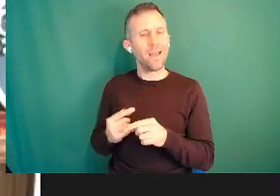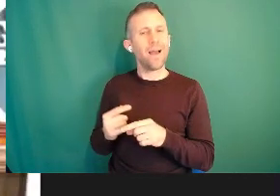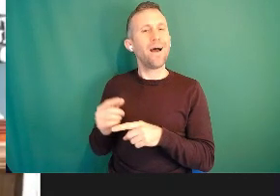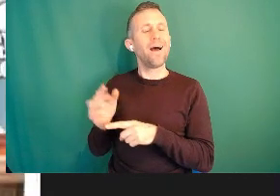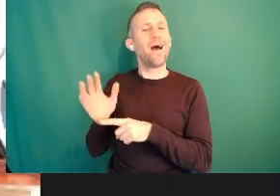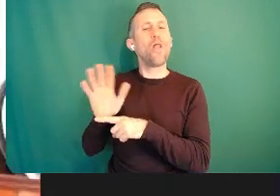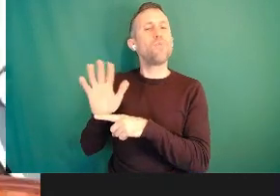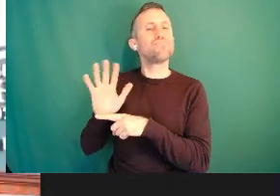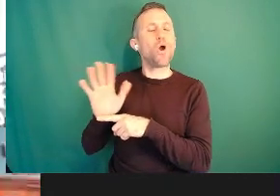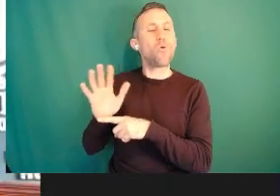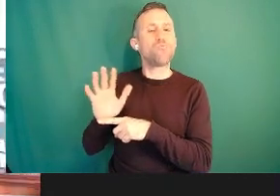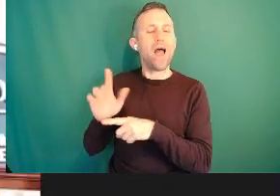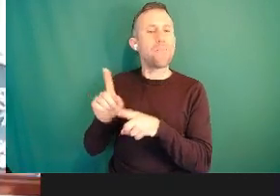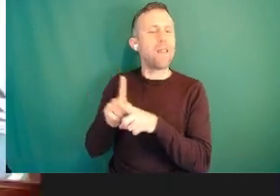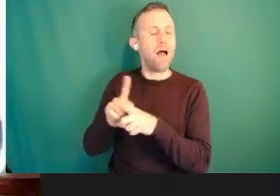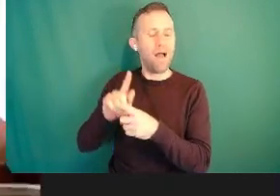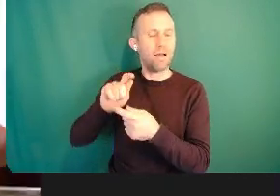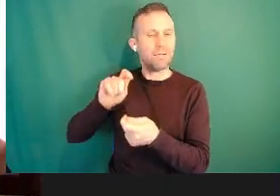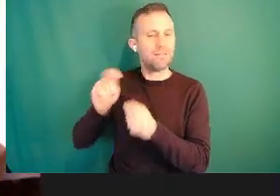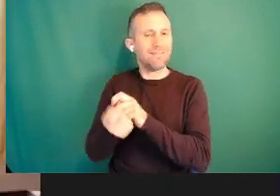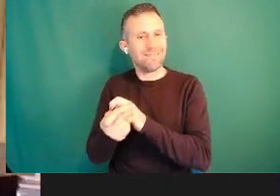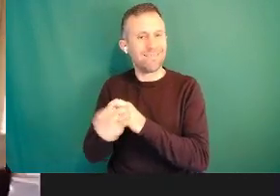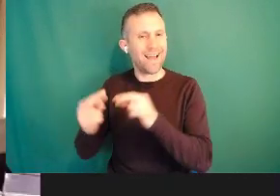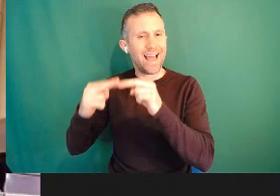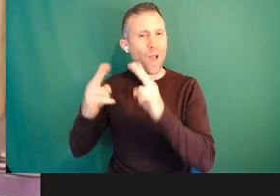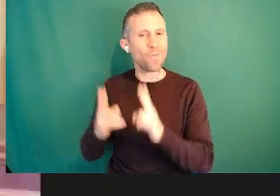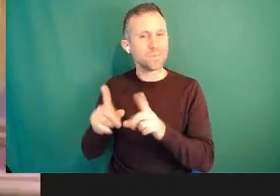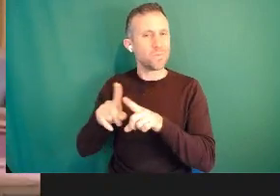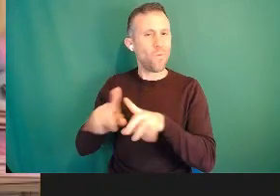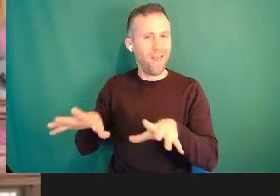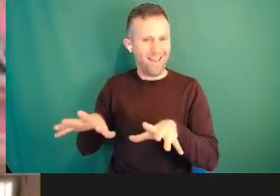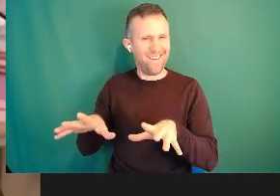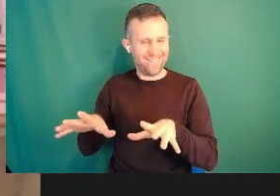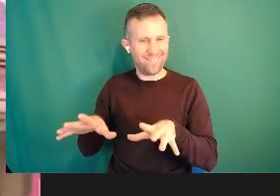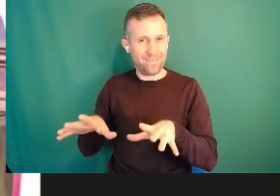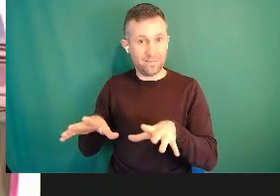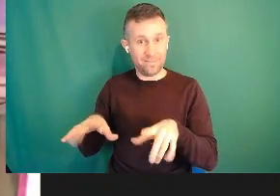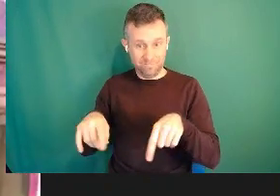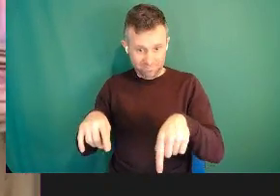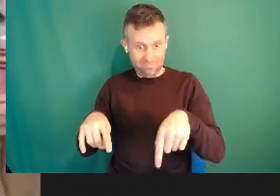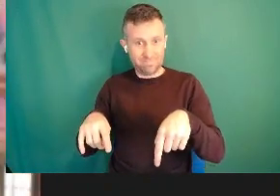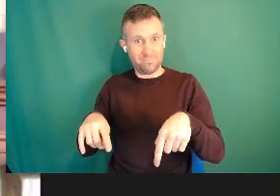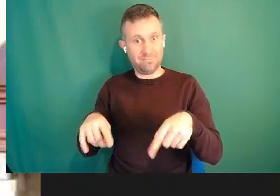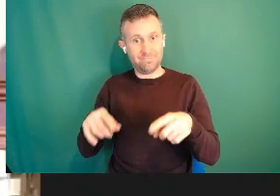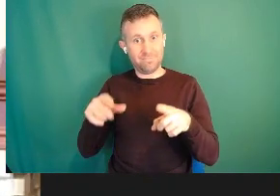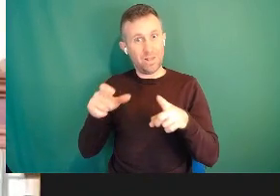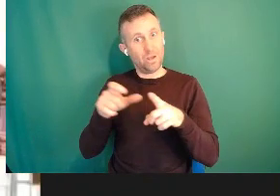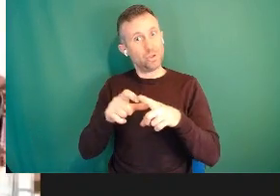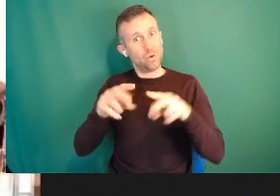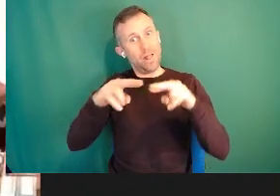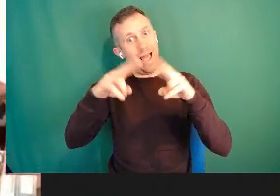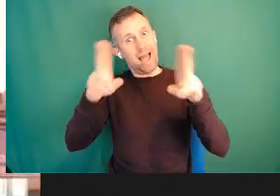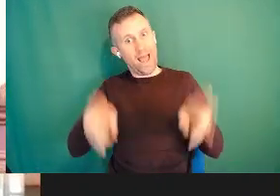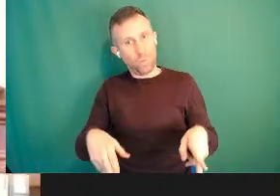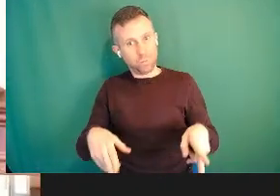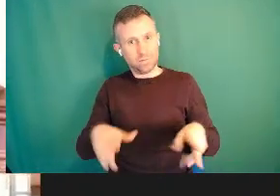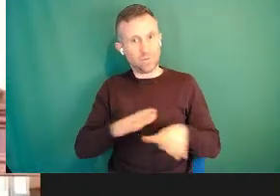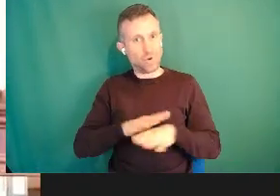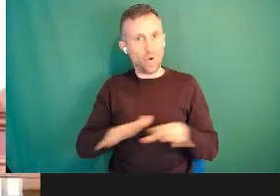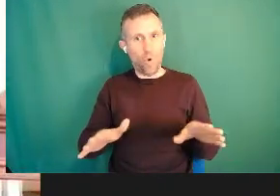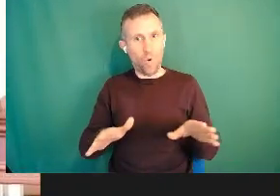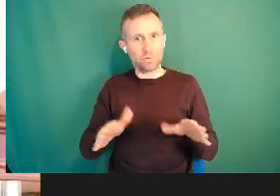So the doll's house is a little bit different than the real West Horsley place. And we had a fundraising